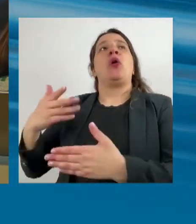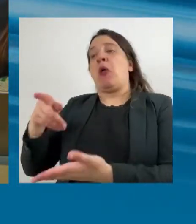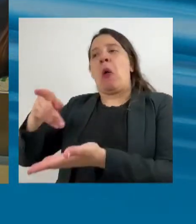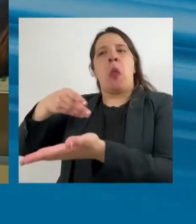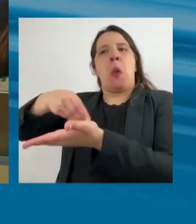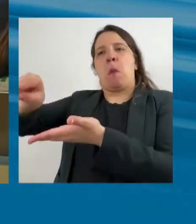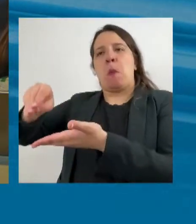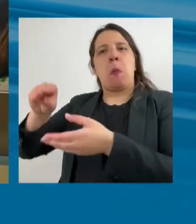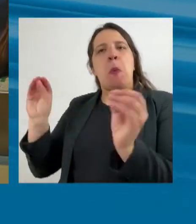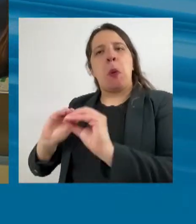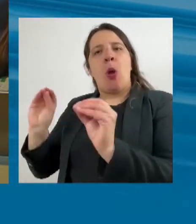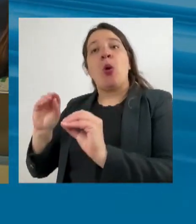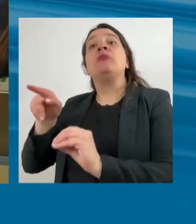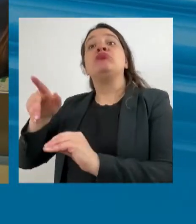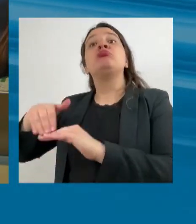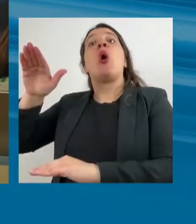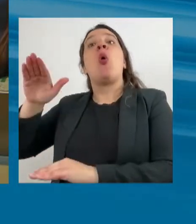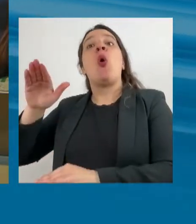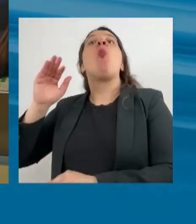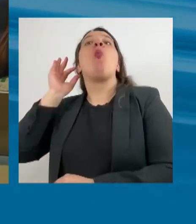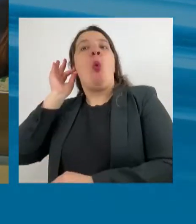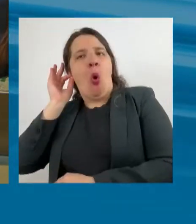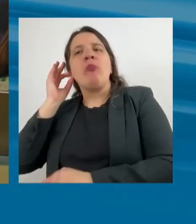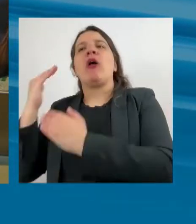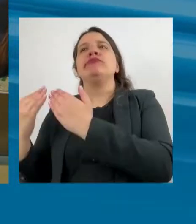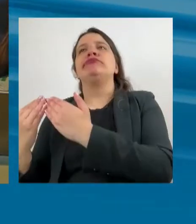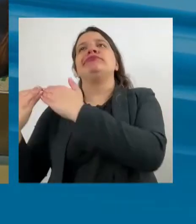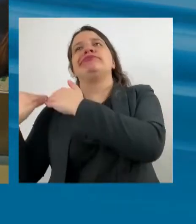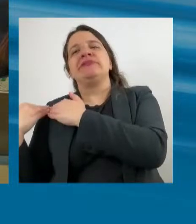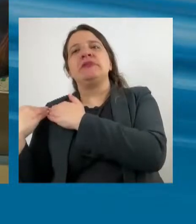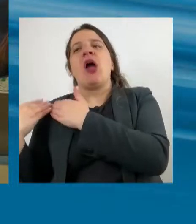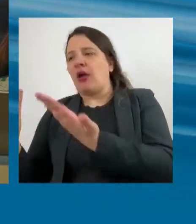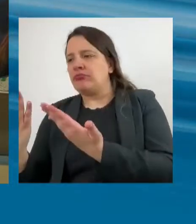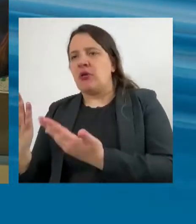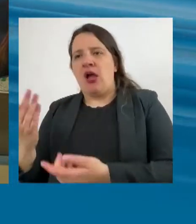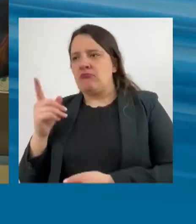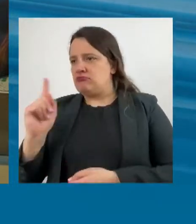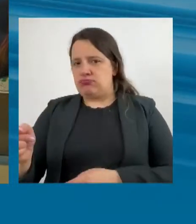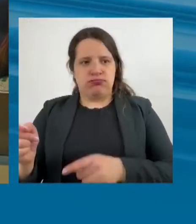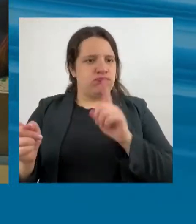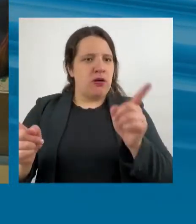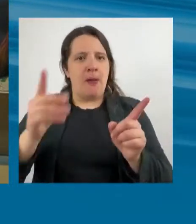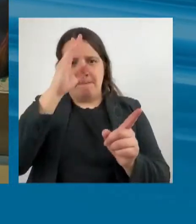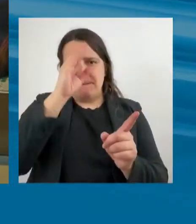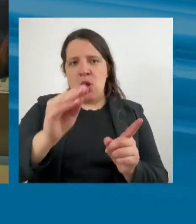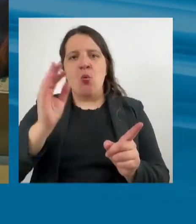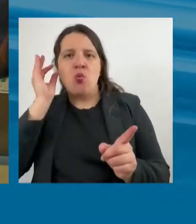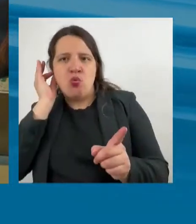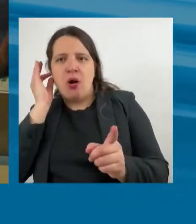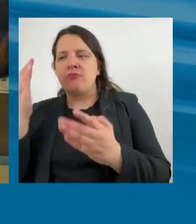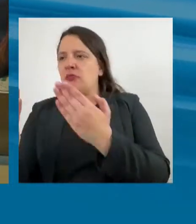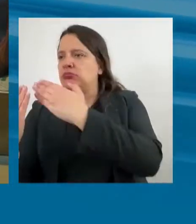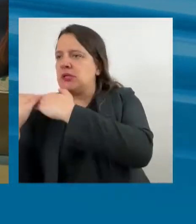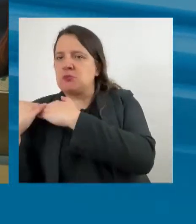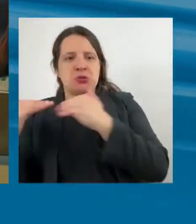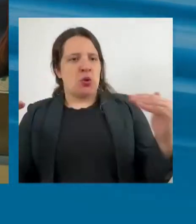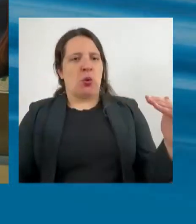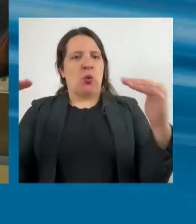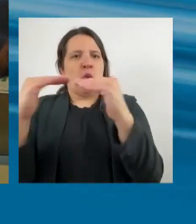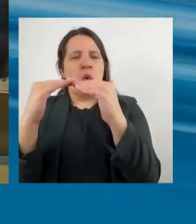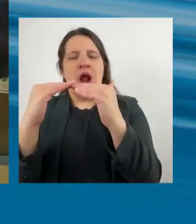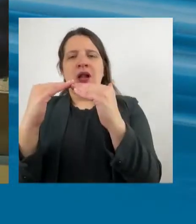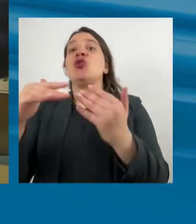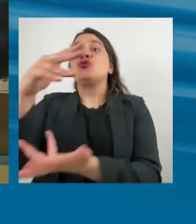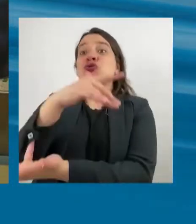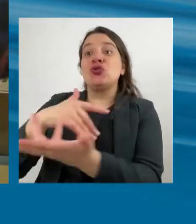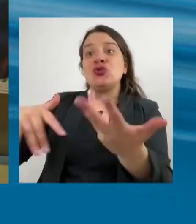reduce the non-remunerated burden of work of women through the sharing of